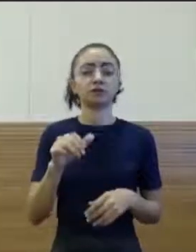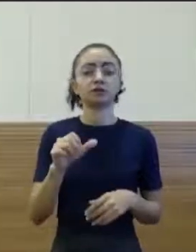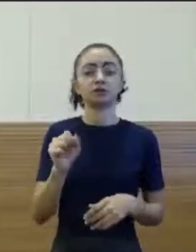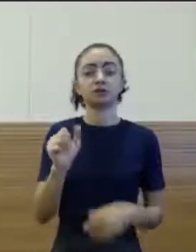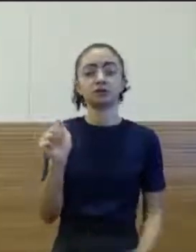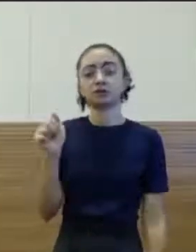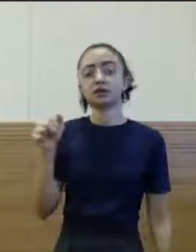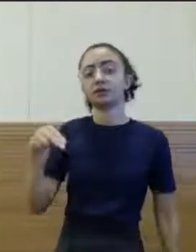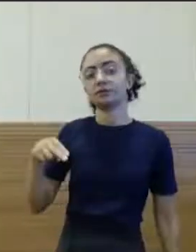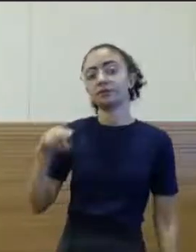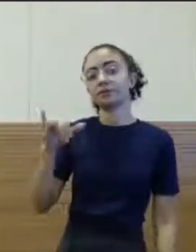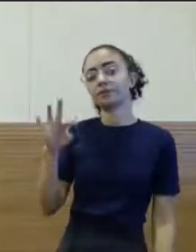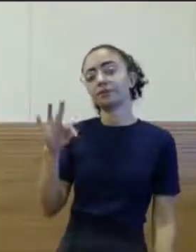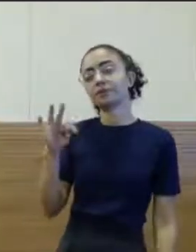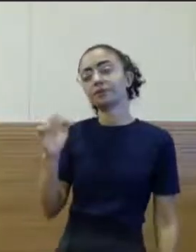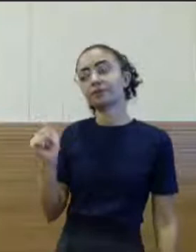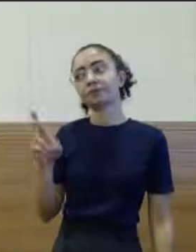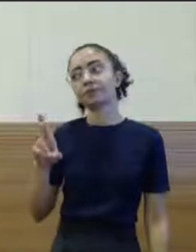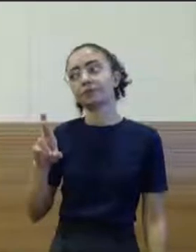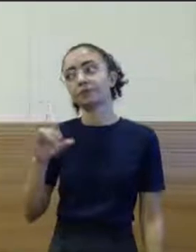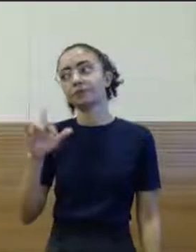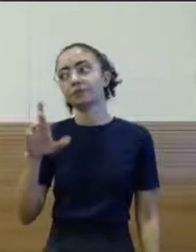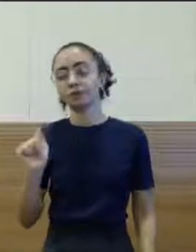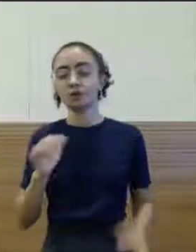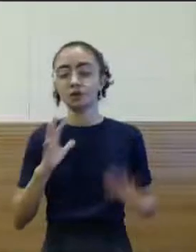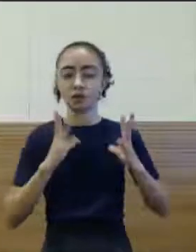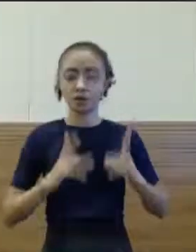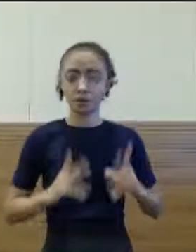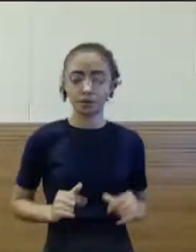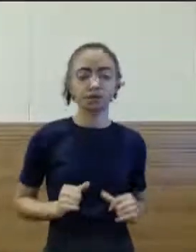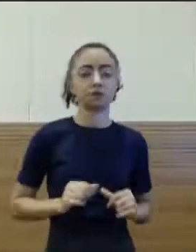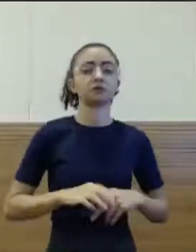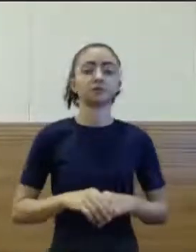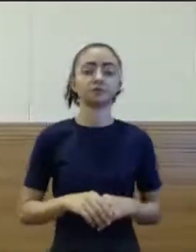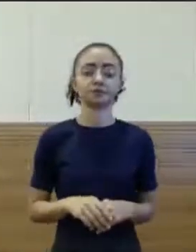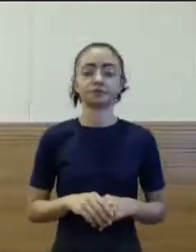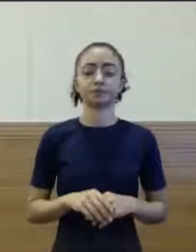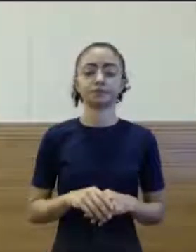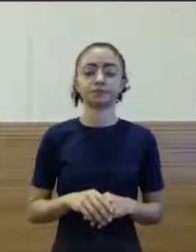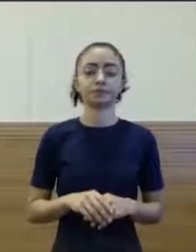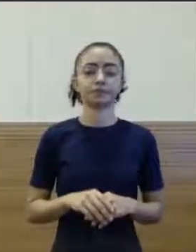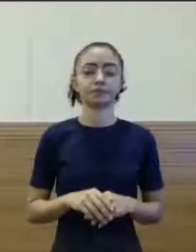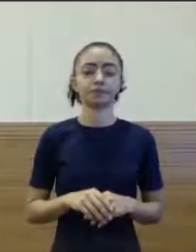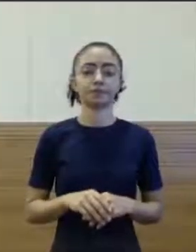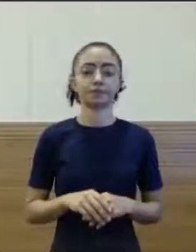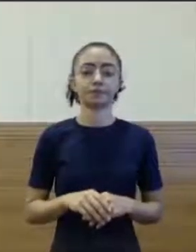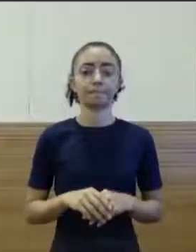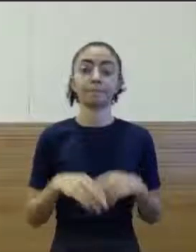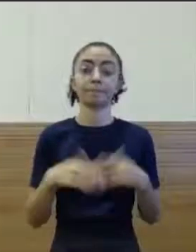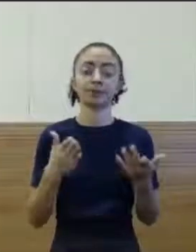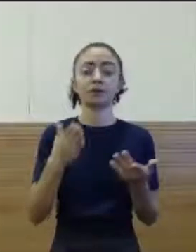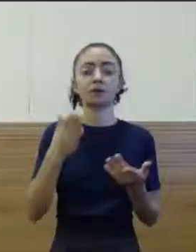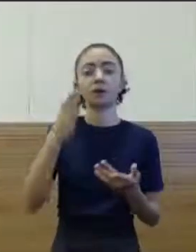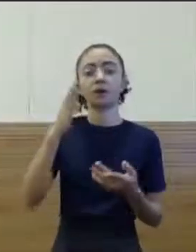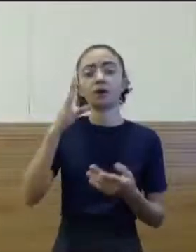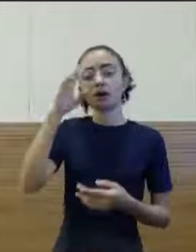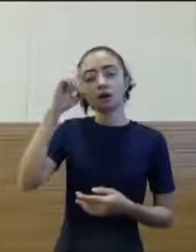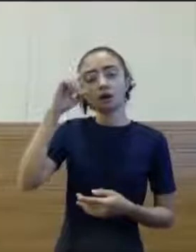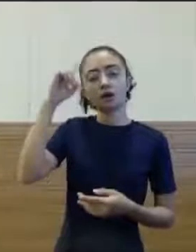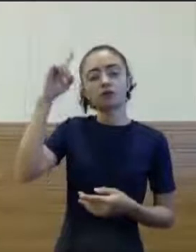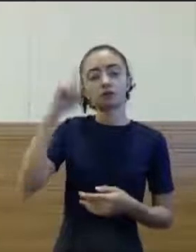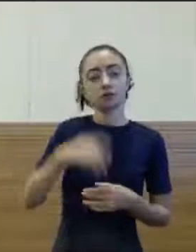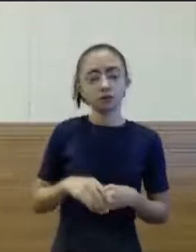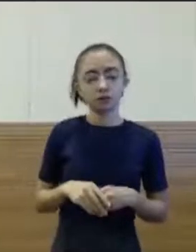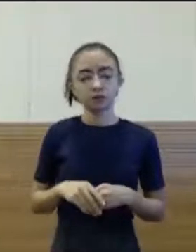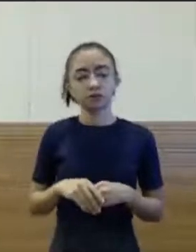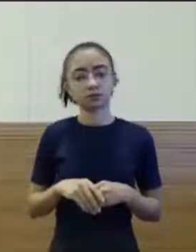and implement their implementation from the resolution 3280 from 2018 with